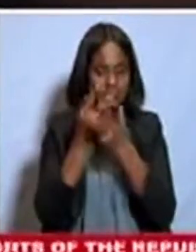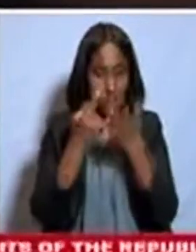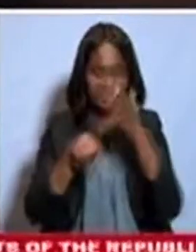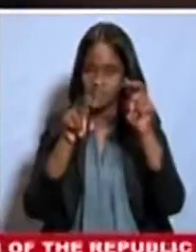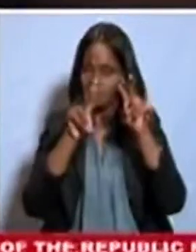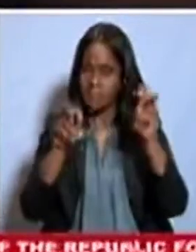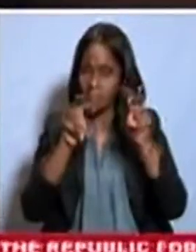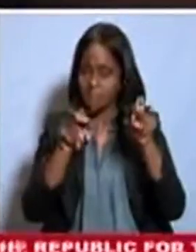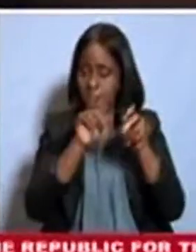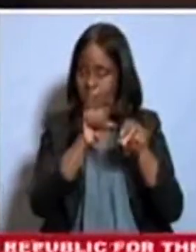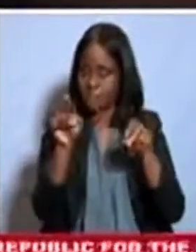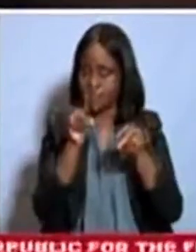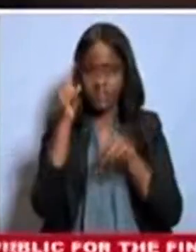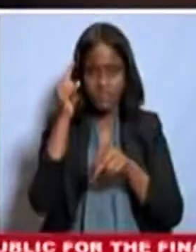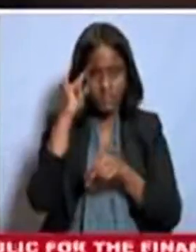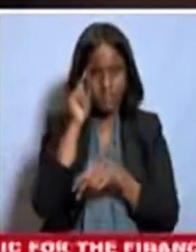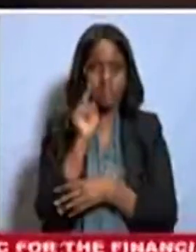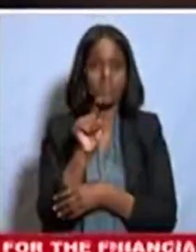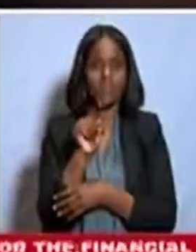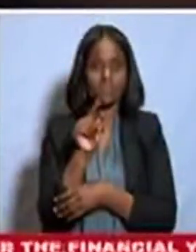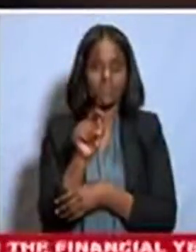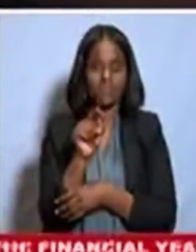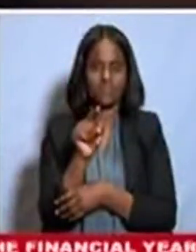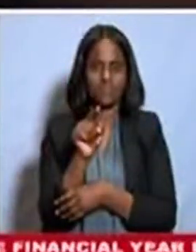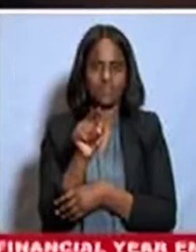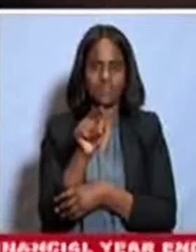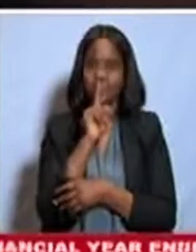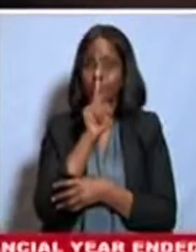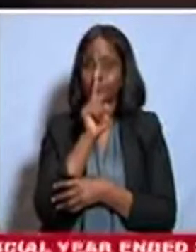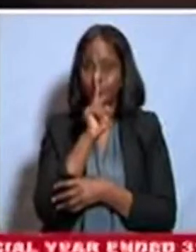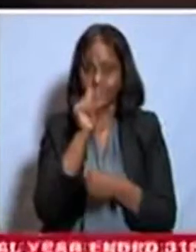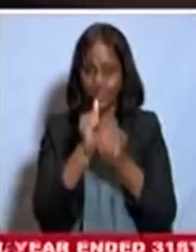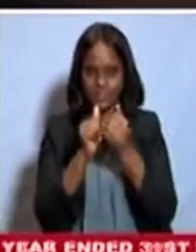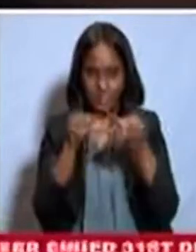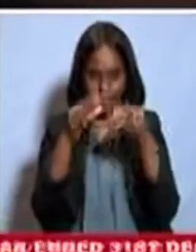verify I think the facts that are